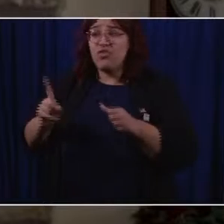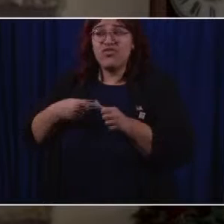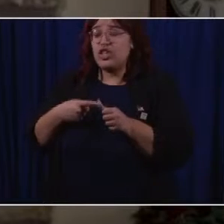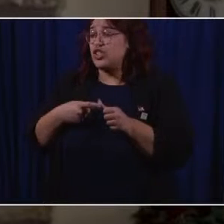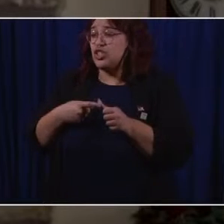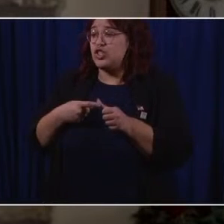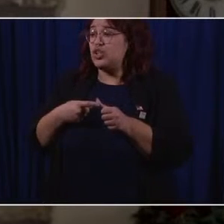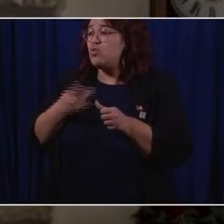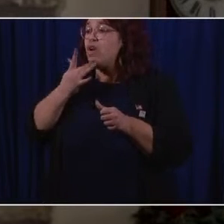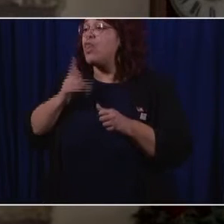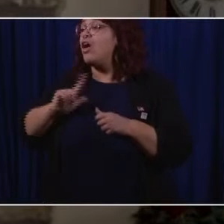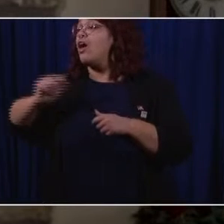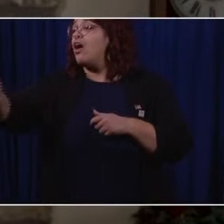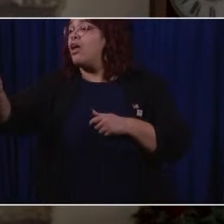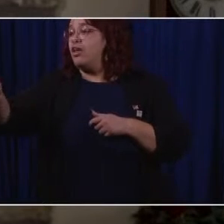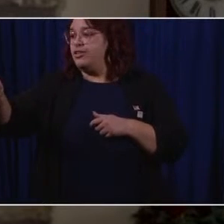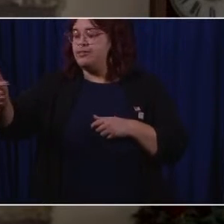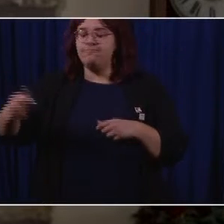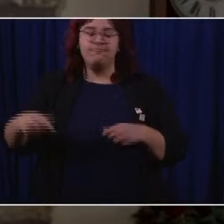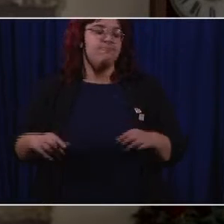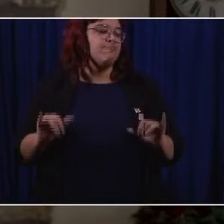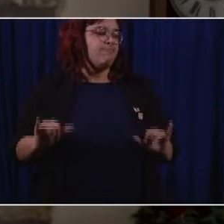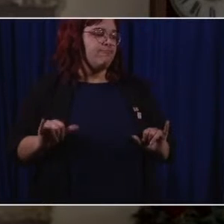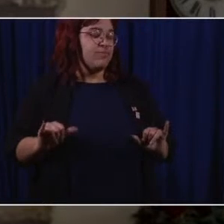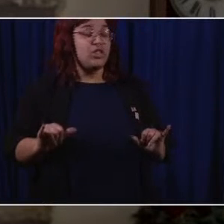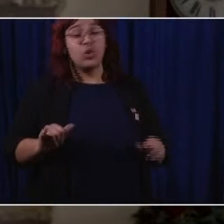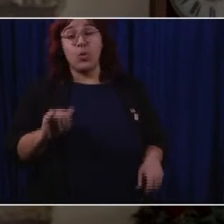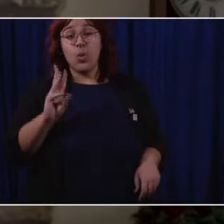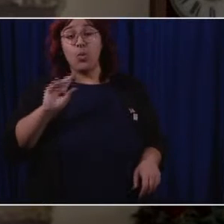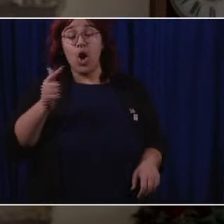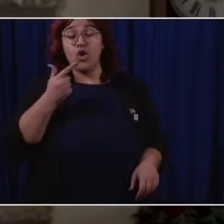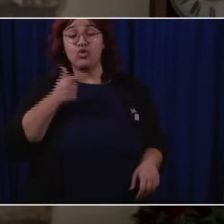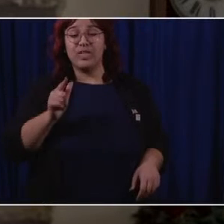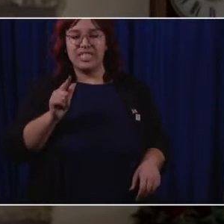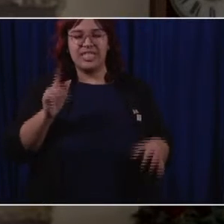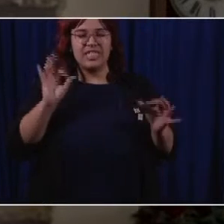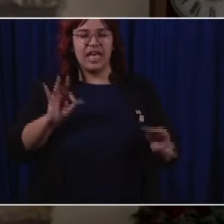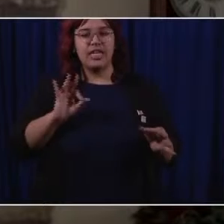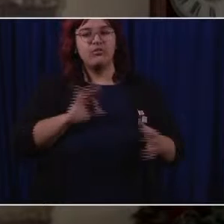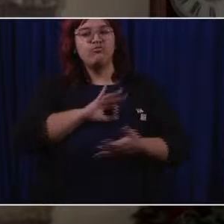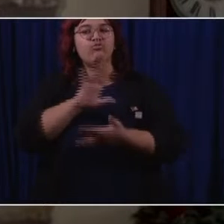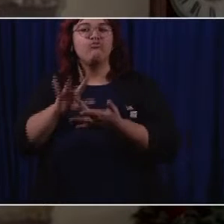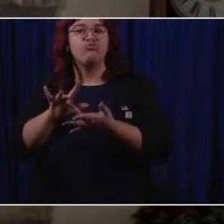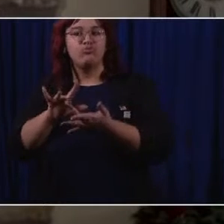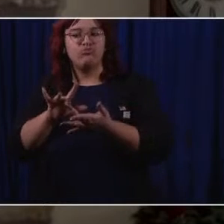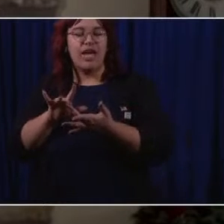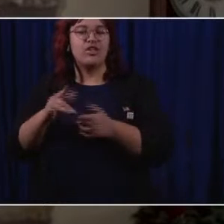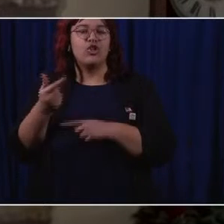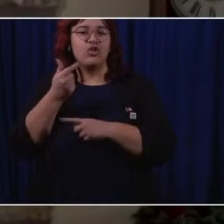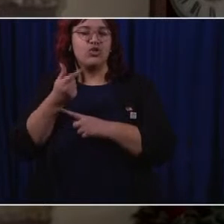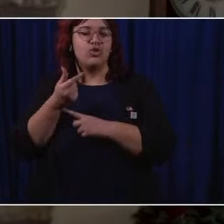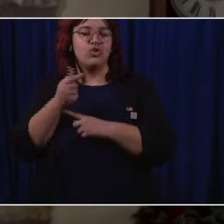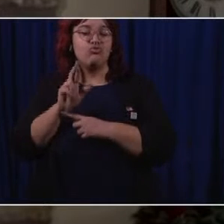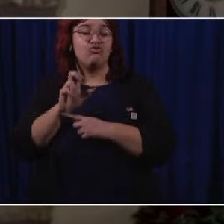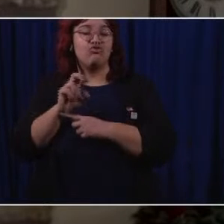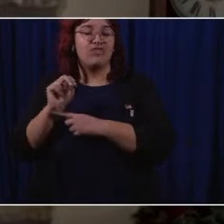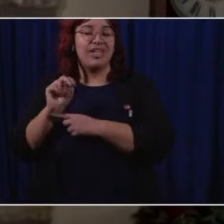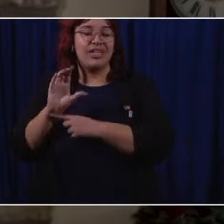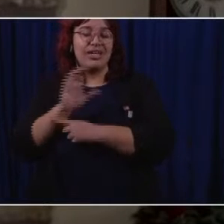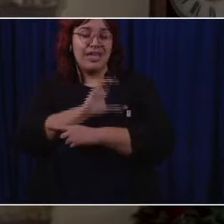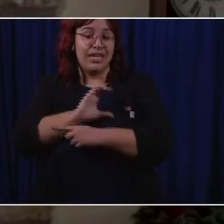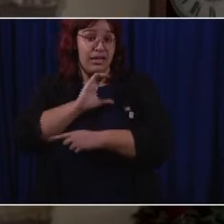scheduled 3 clinics. For those who don't consent in time, do you or does the state have any